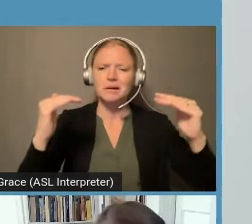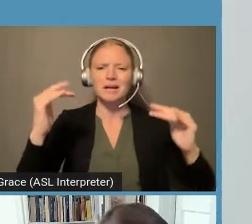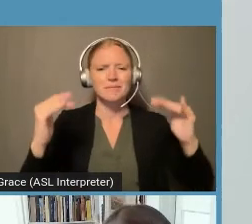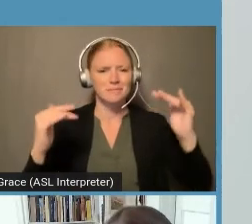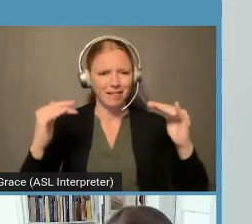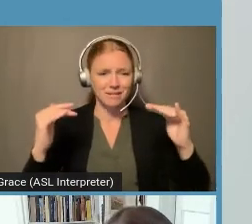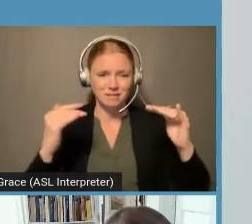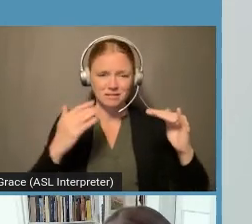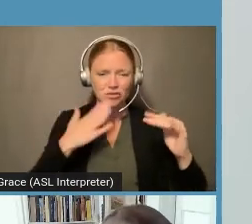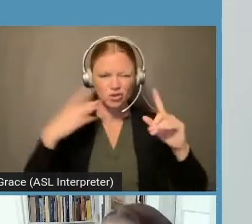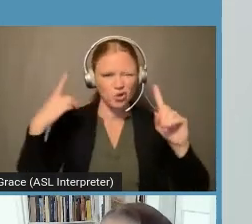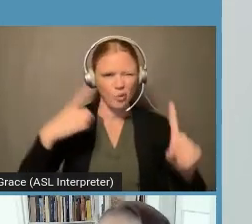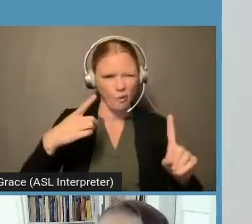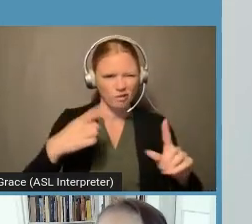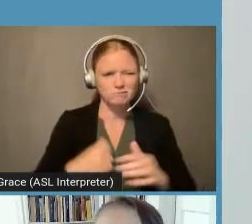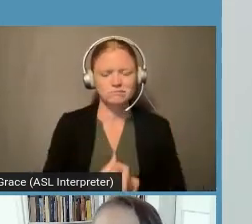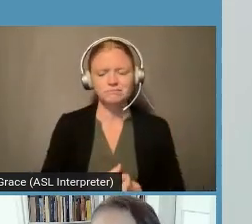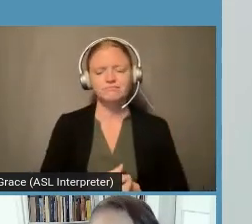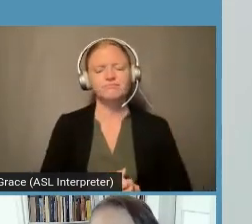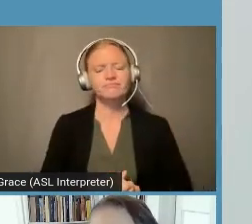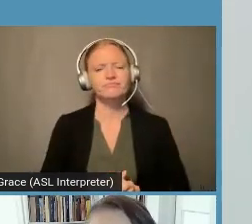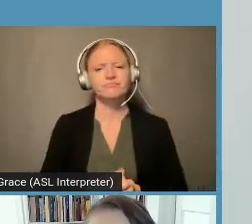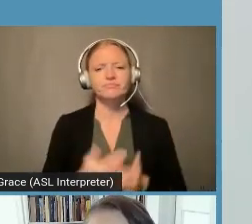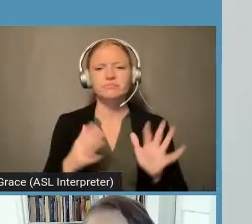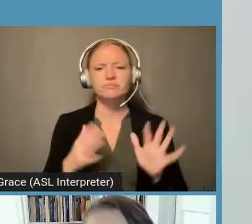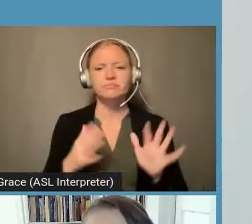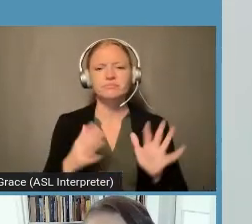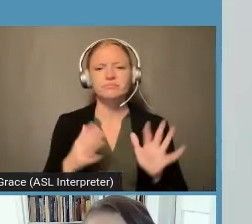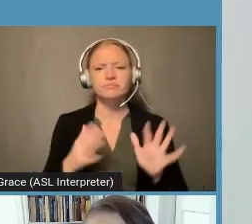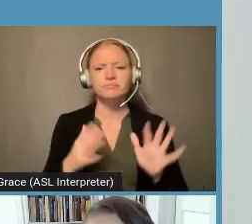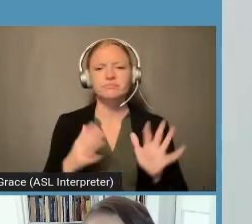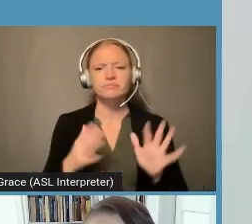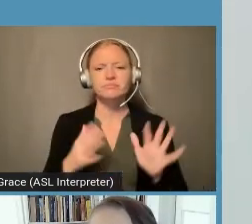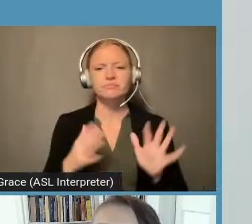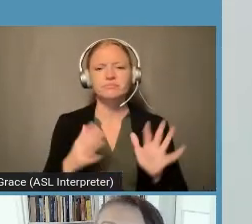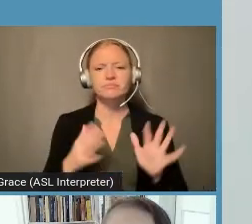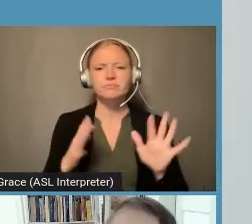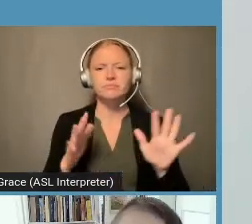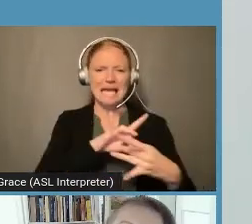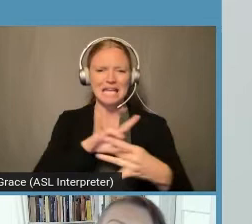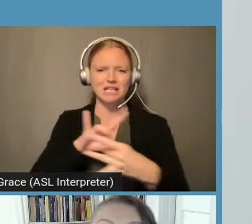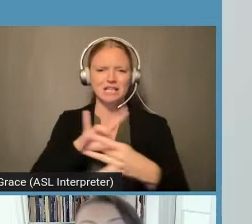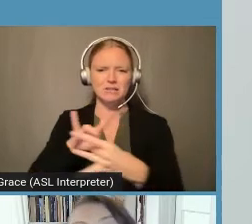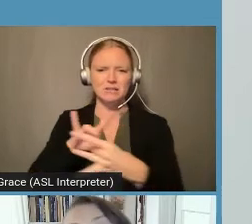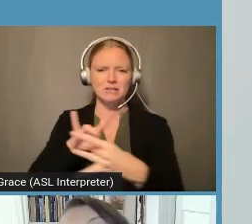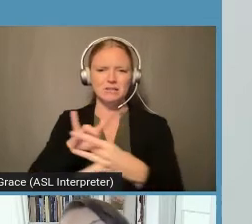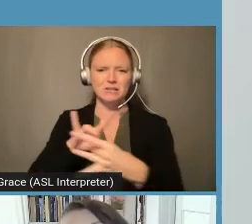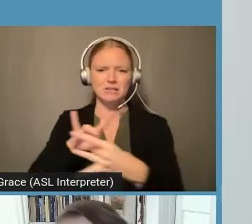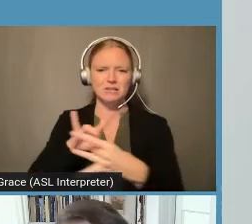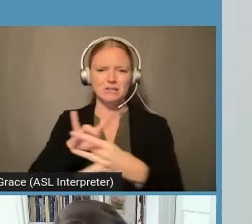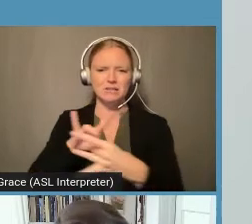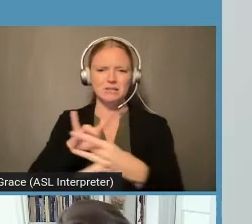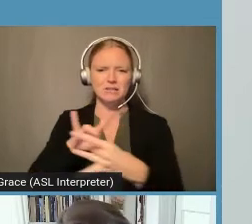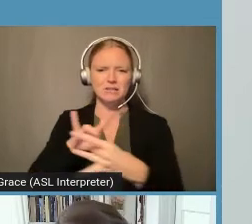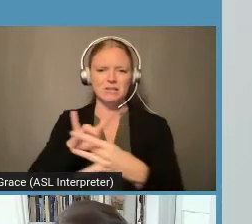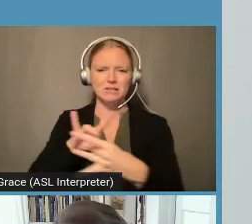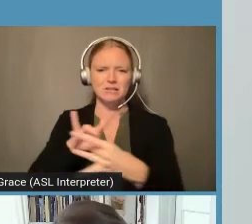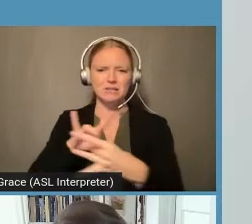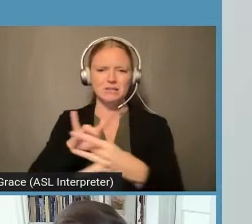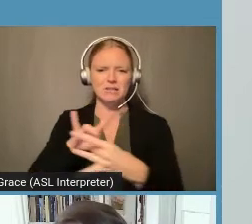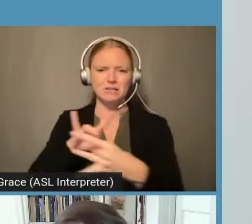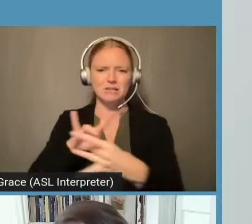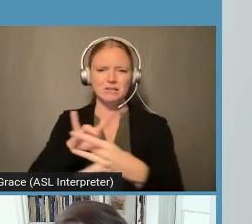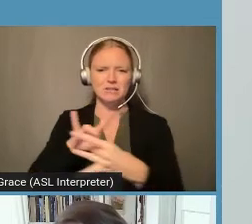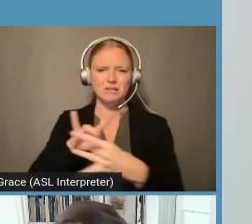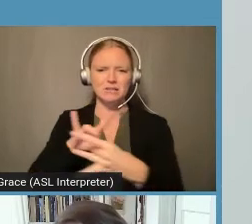there. Audience engagement metrics are important, and both business objectives and audience engagement